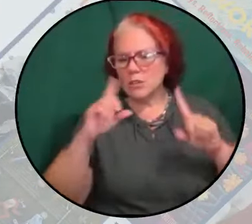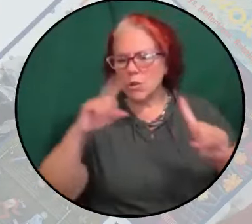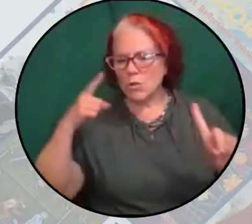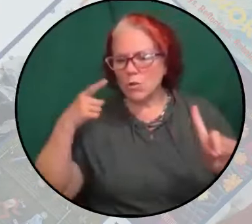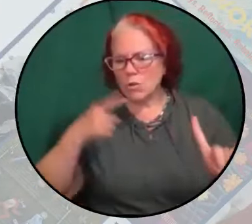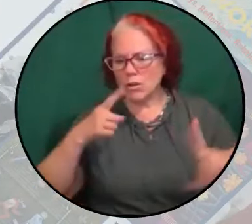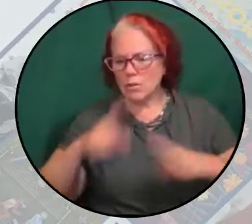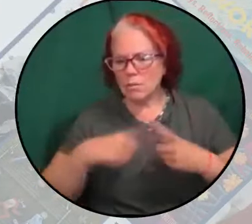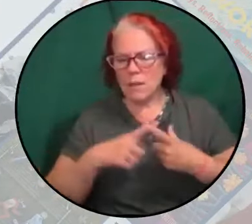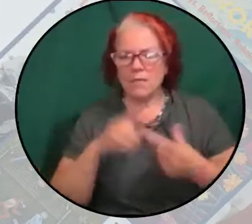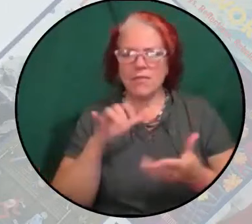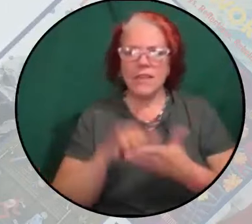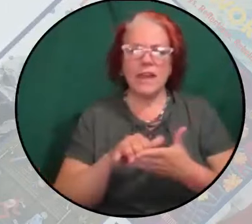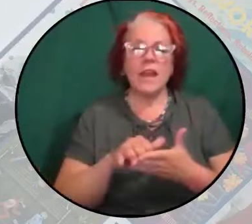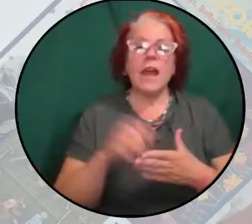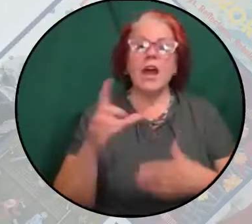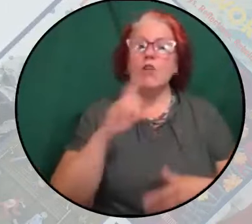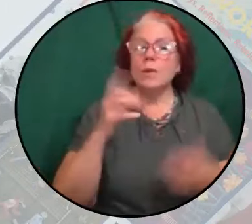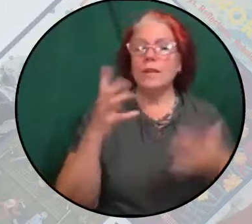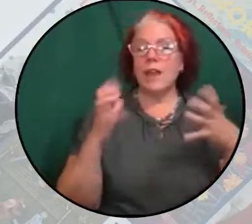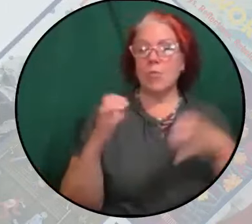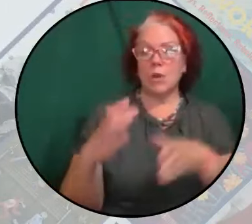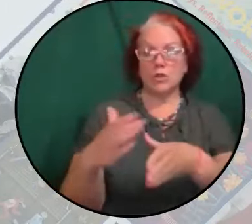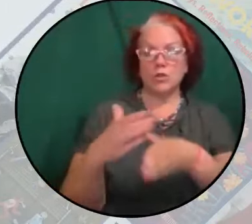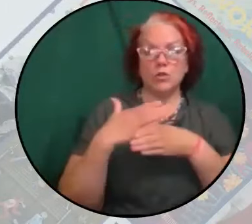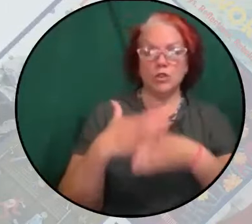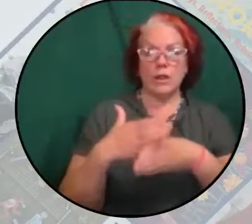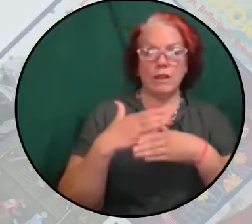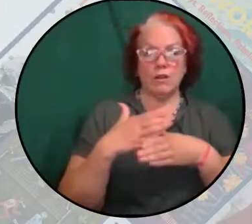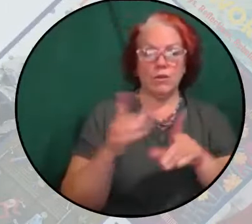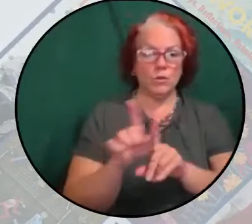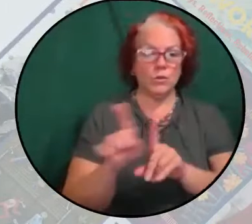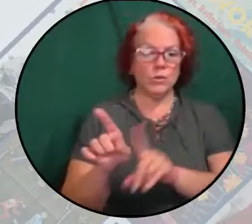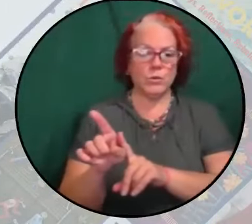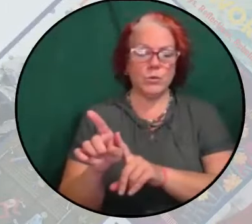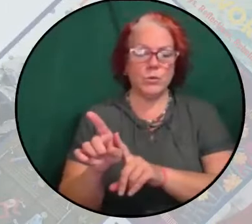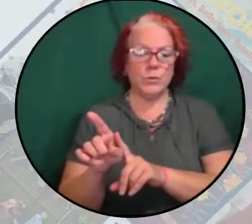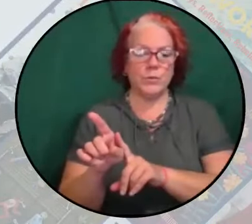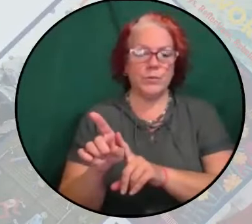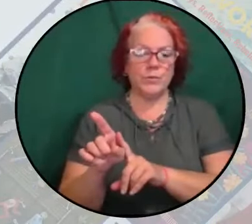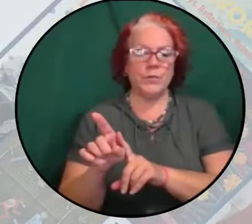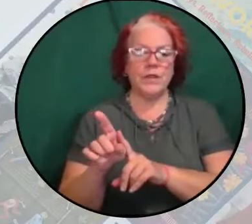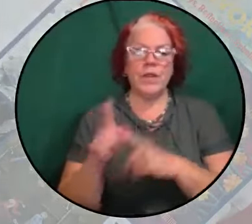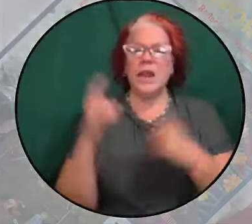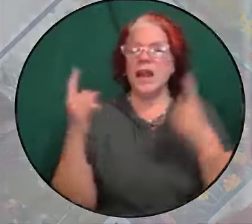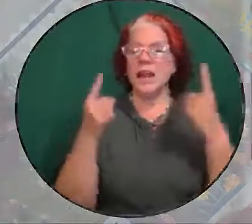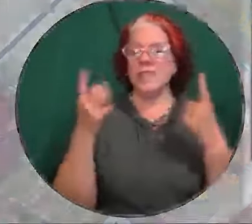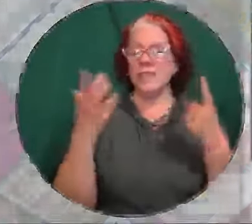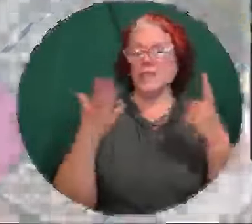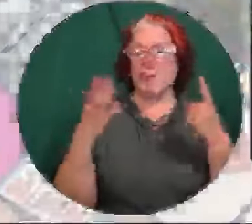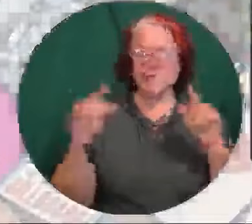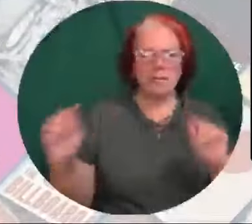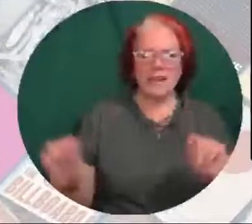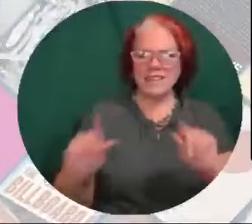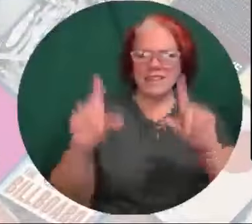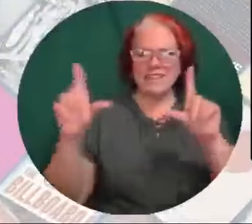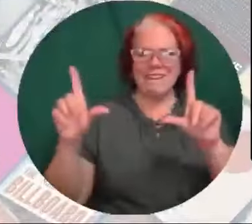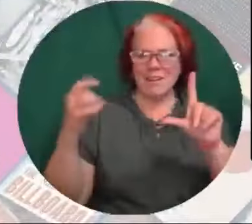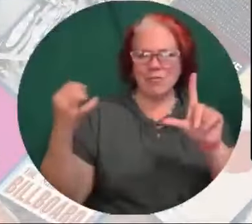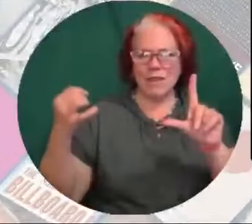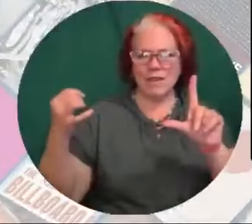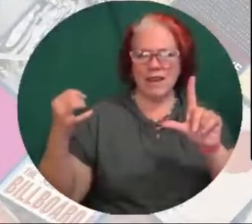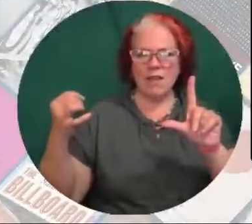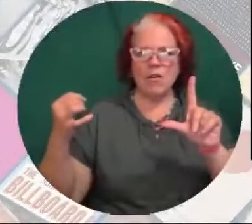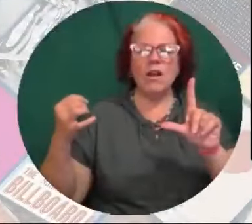to it I I um wanted to just share too um I think you there's probably a slide up